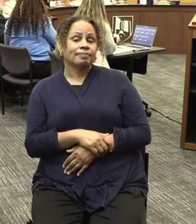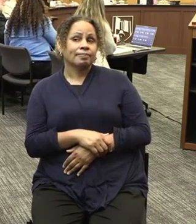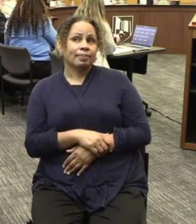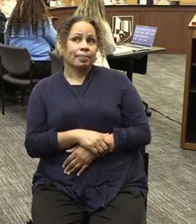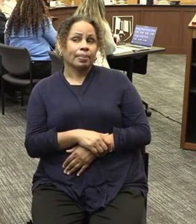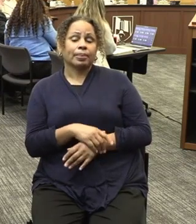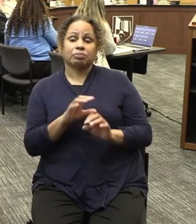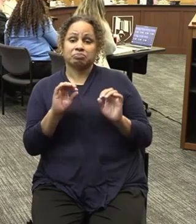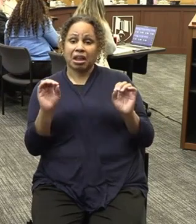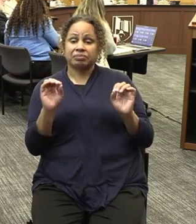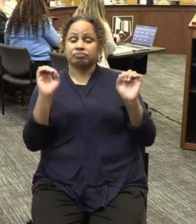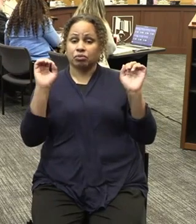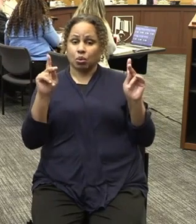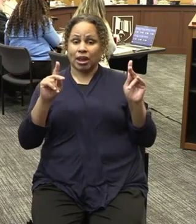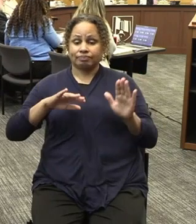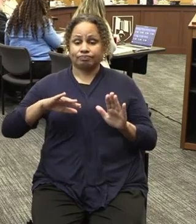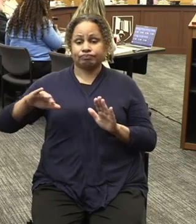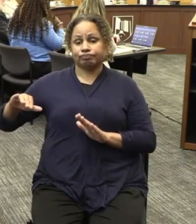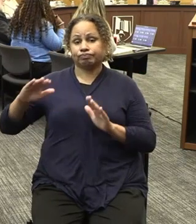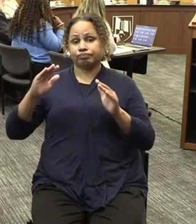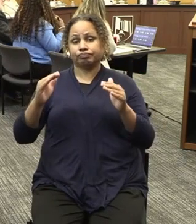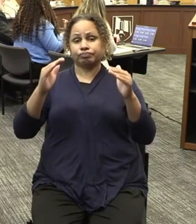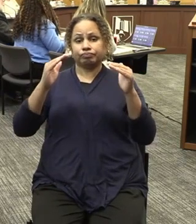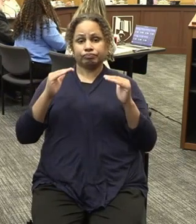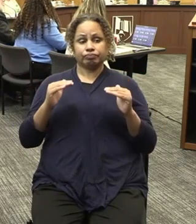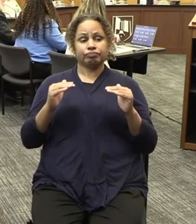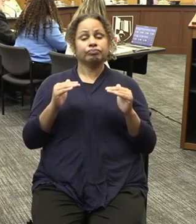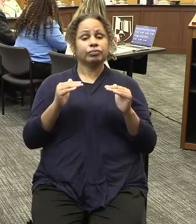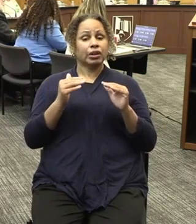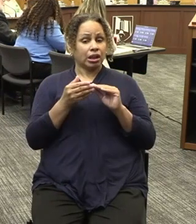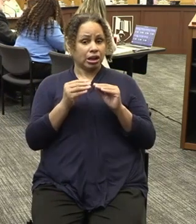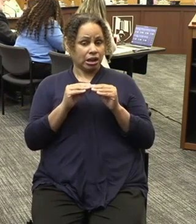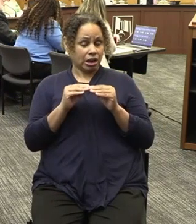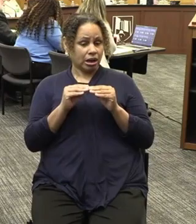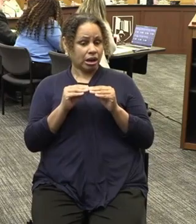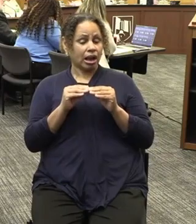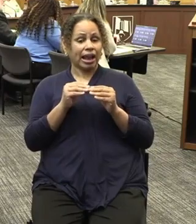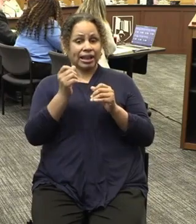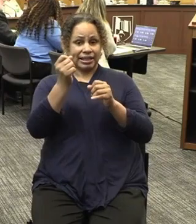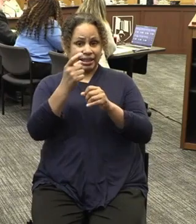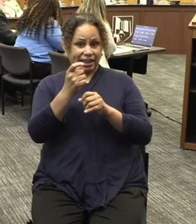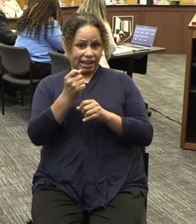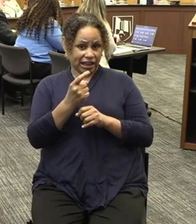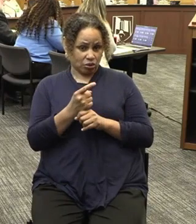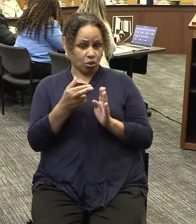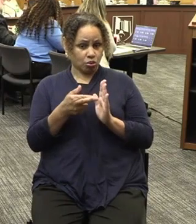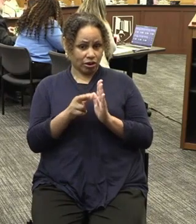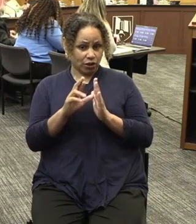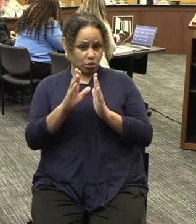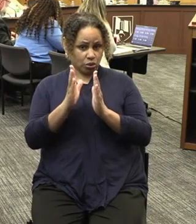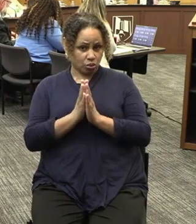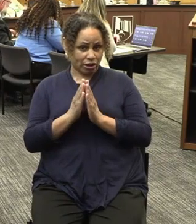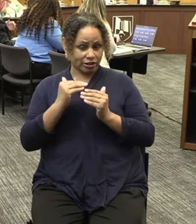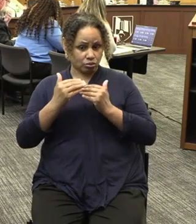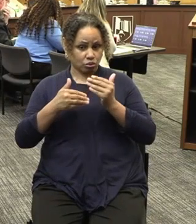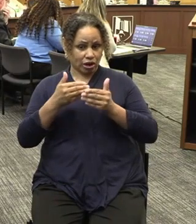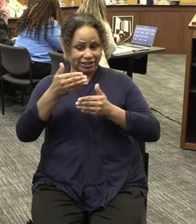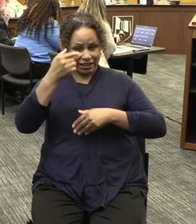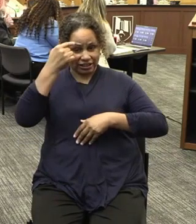No. Okay. The next one is going to be the annual position review request process for an